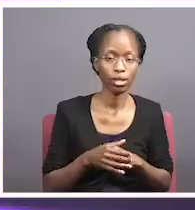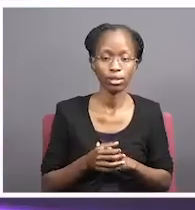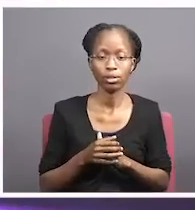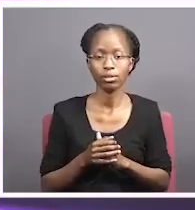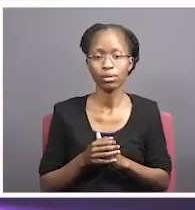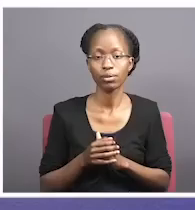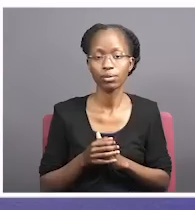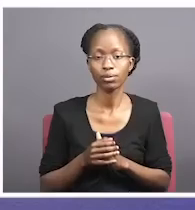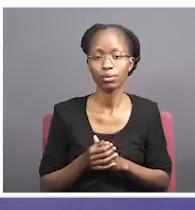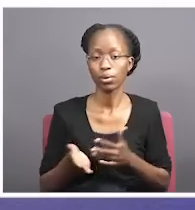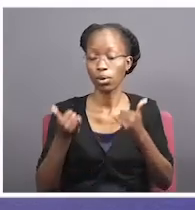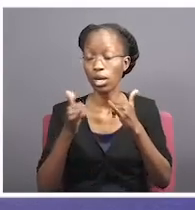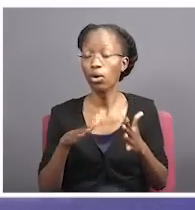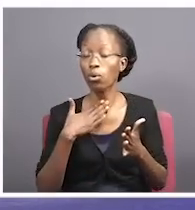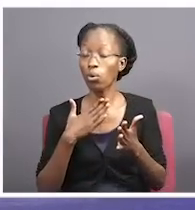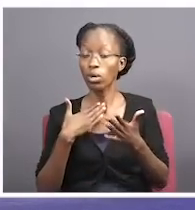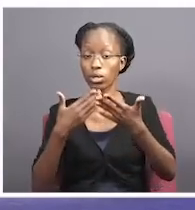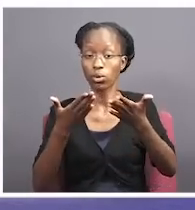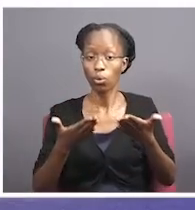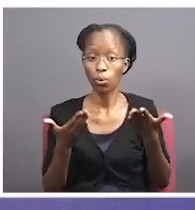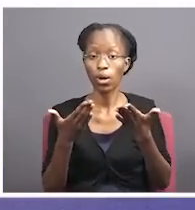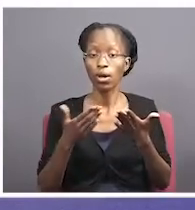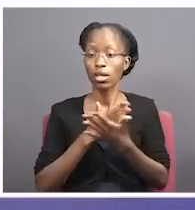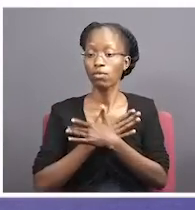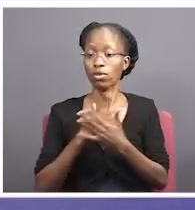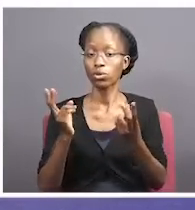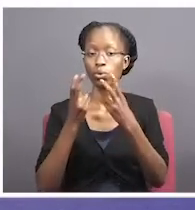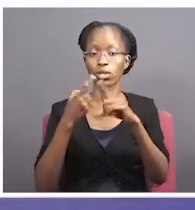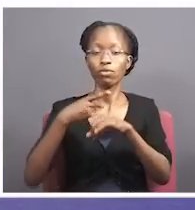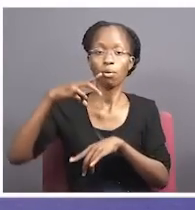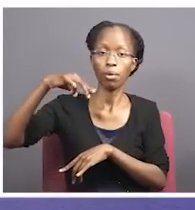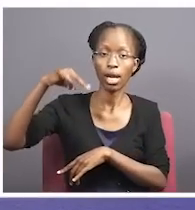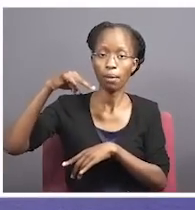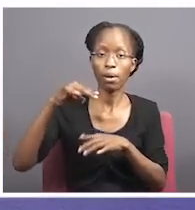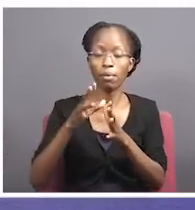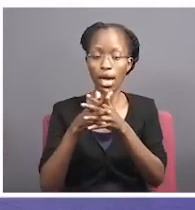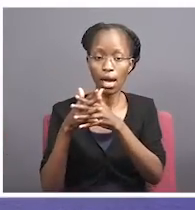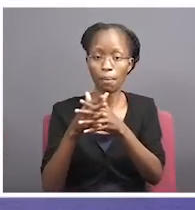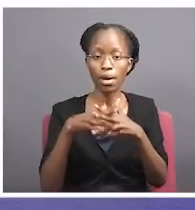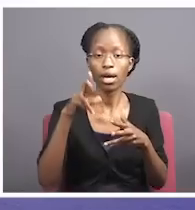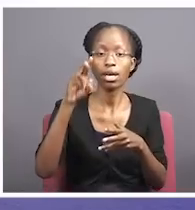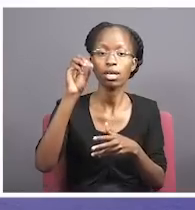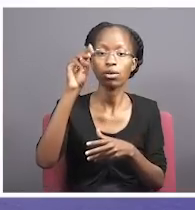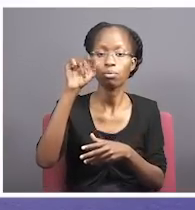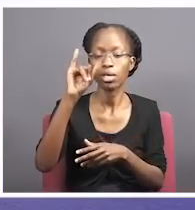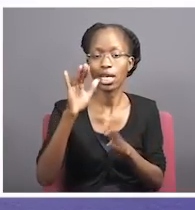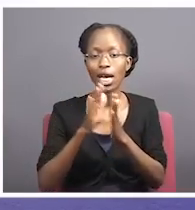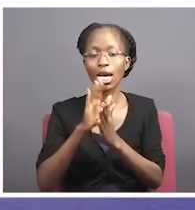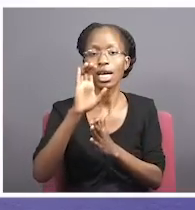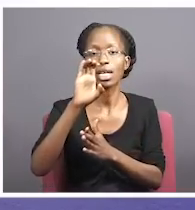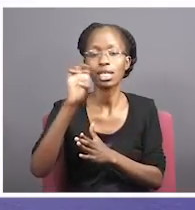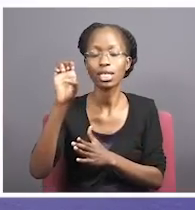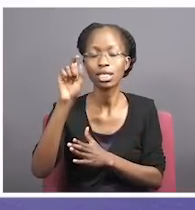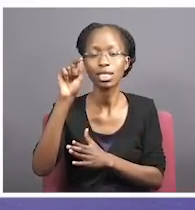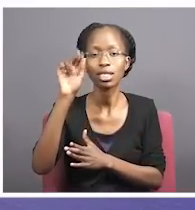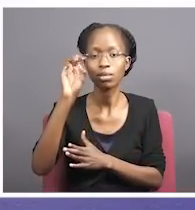much. We especially want to welcome our friends joining the broadcast from Namibia, America, Romania,